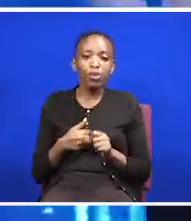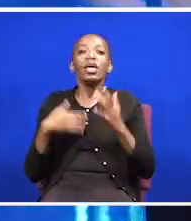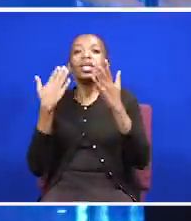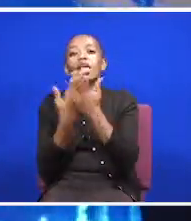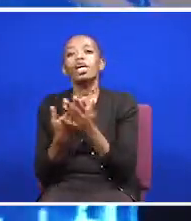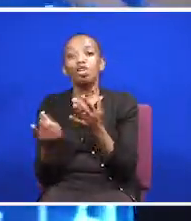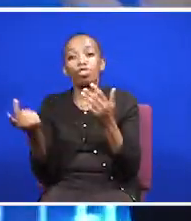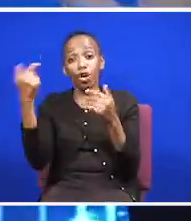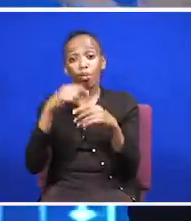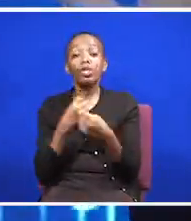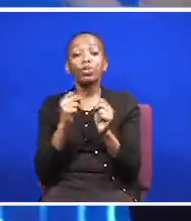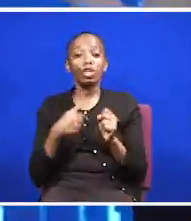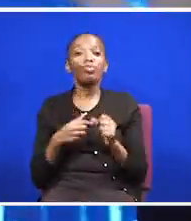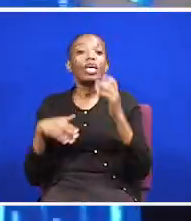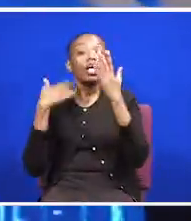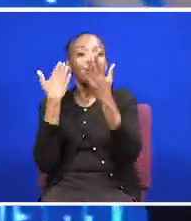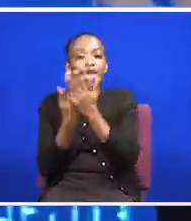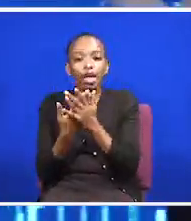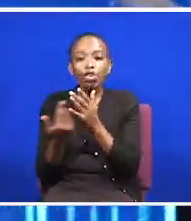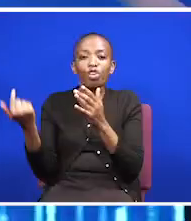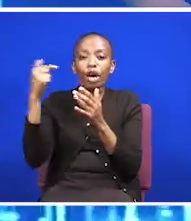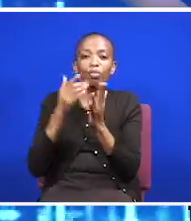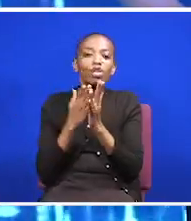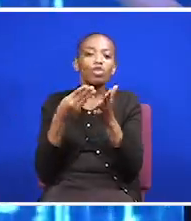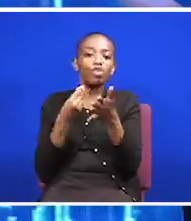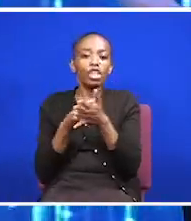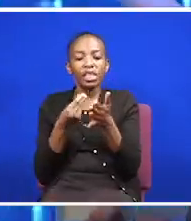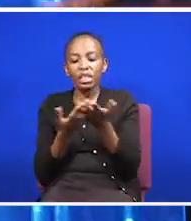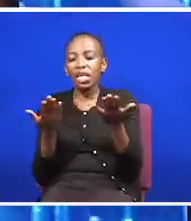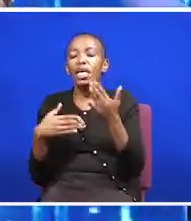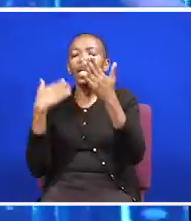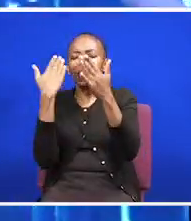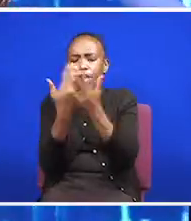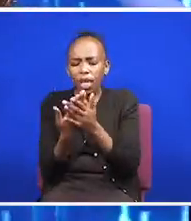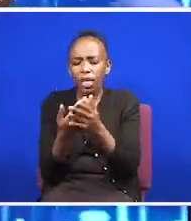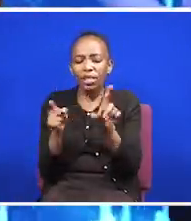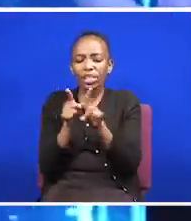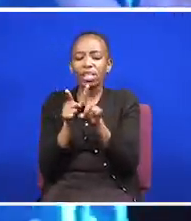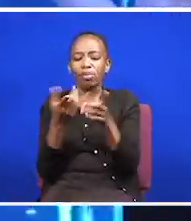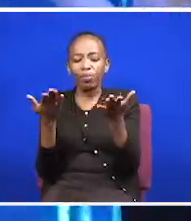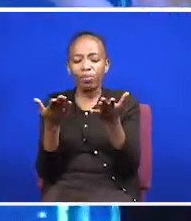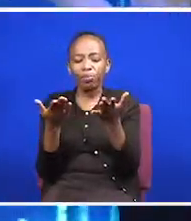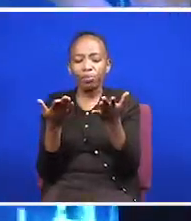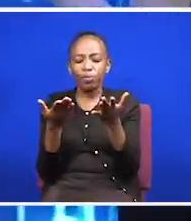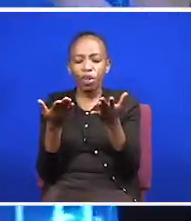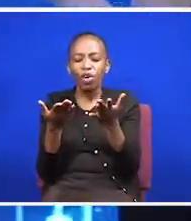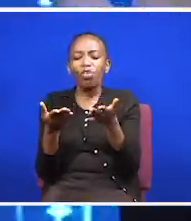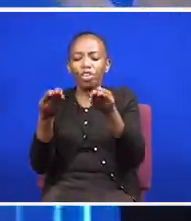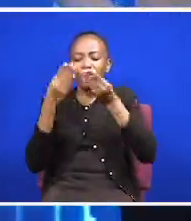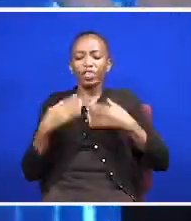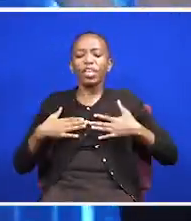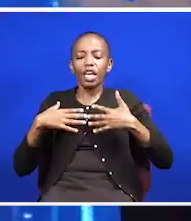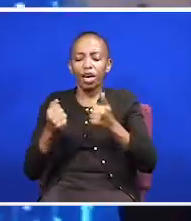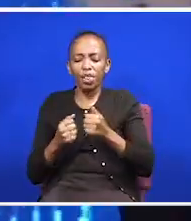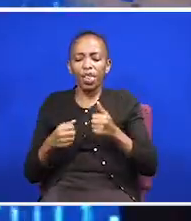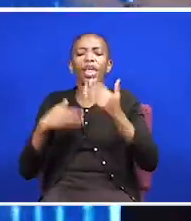you for coming to my rescue. Thank you for coming through financially. Thank you for coming through through in my health. Thank you